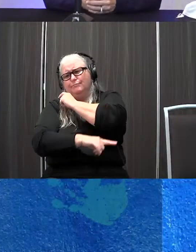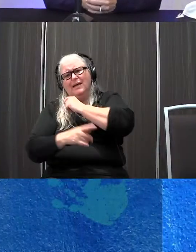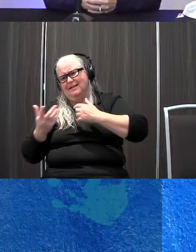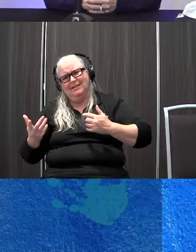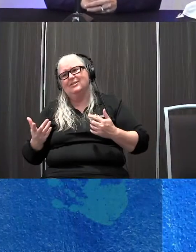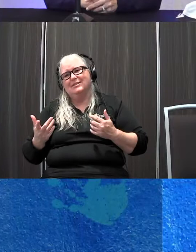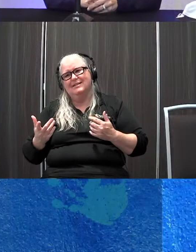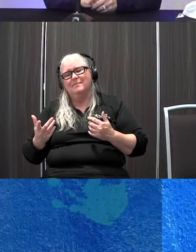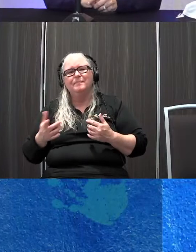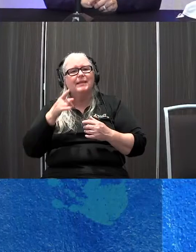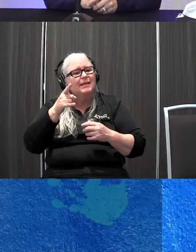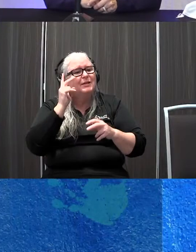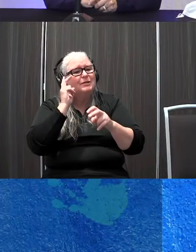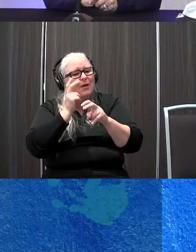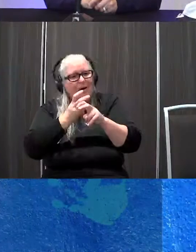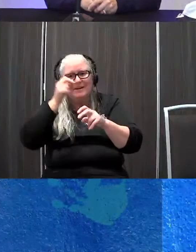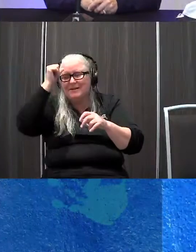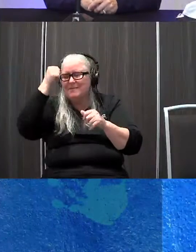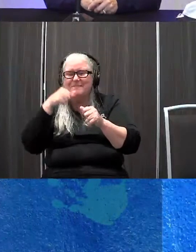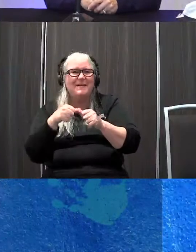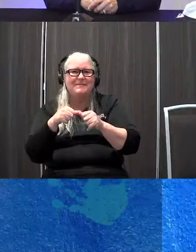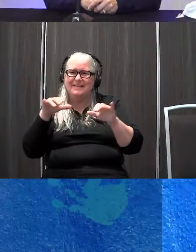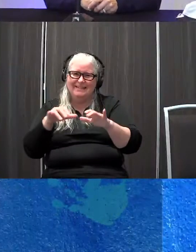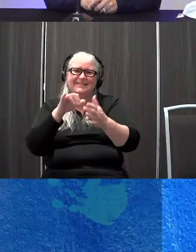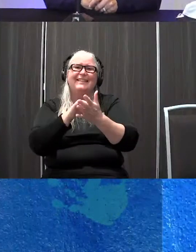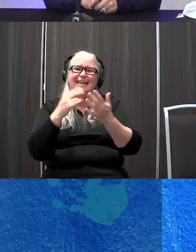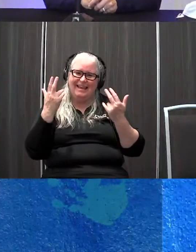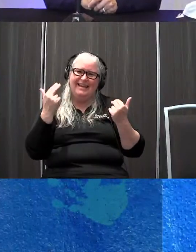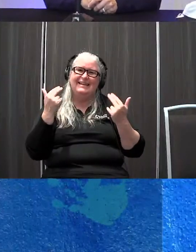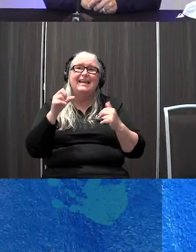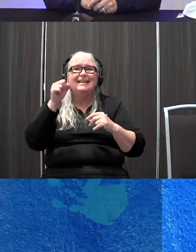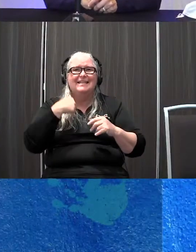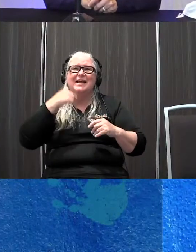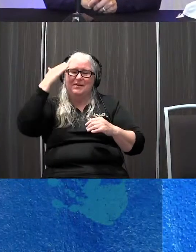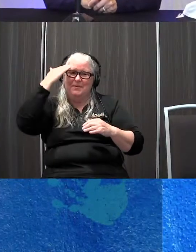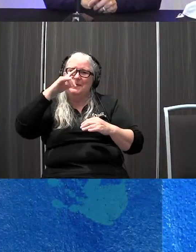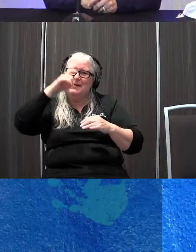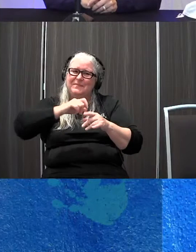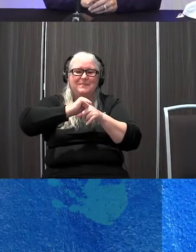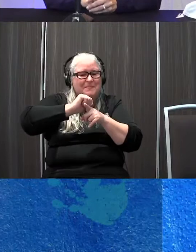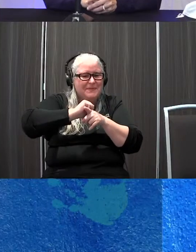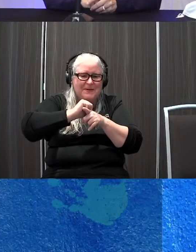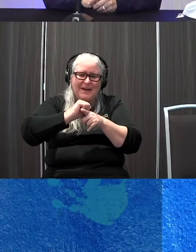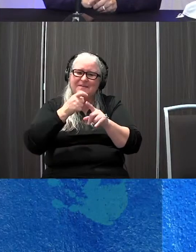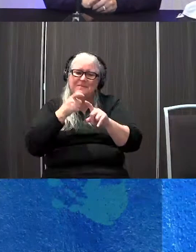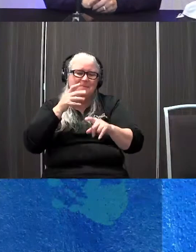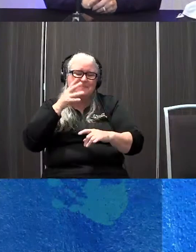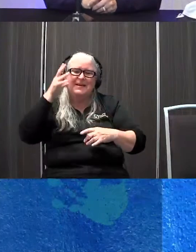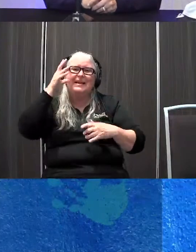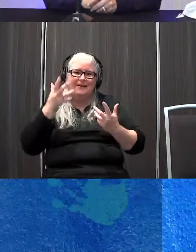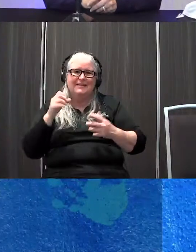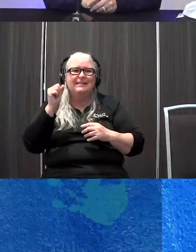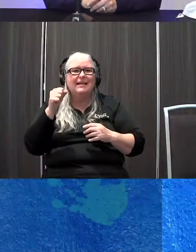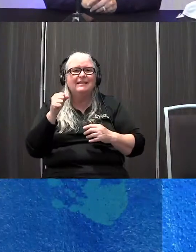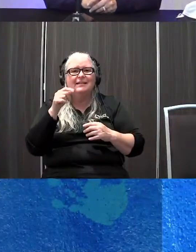punish. It's so hard to remember to do that. It is. It really, It really takes is. some training. It actually, does. Yeah, from the because parent. Our brains are trained to